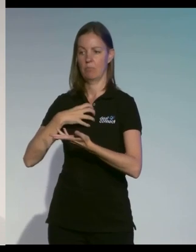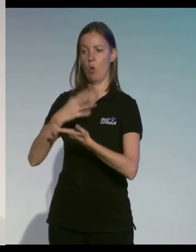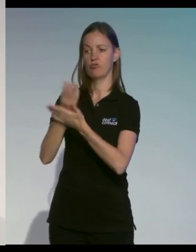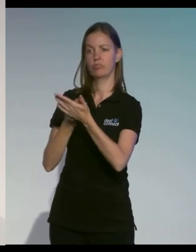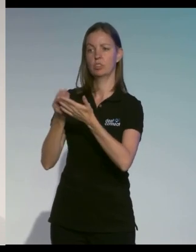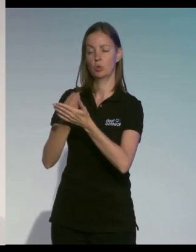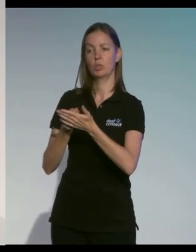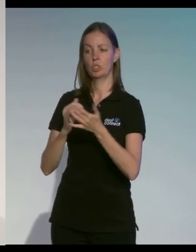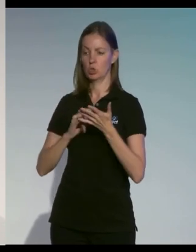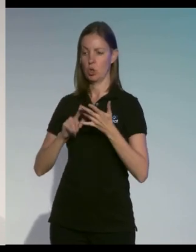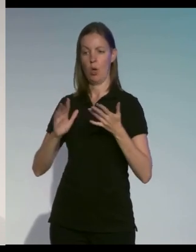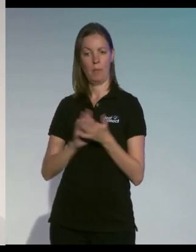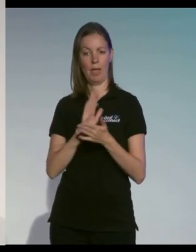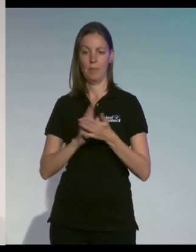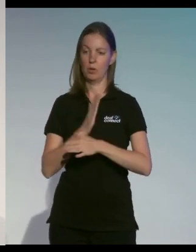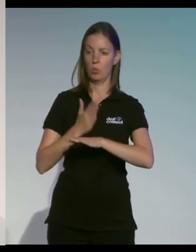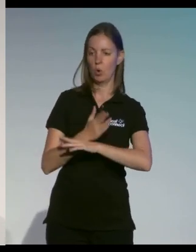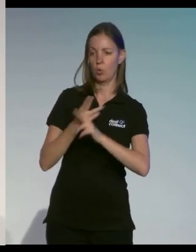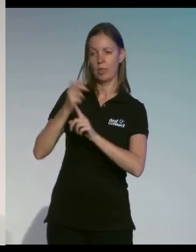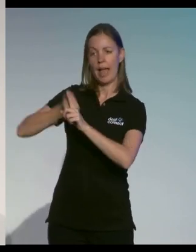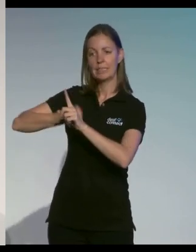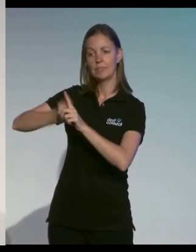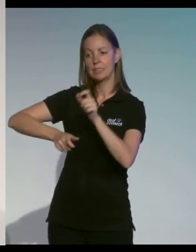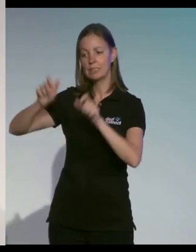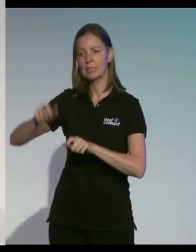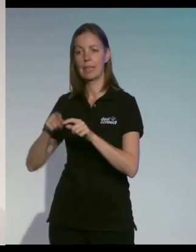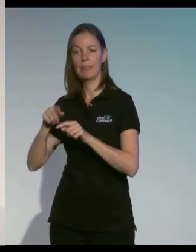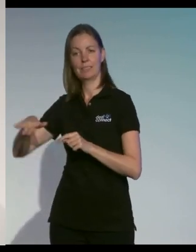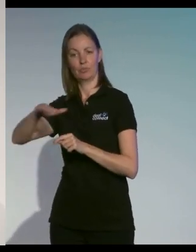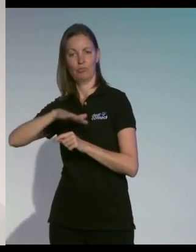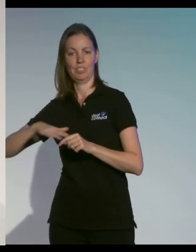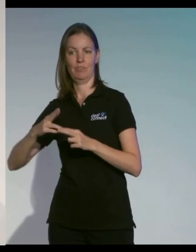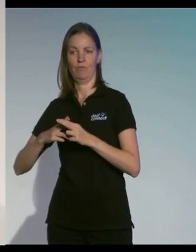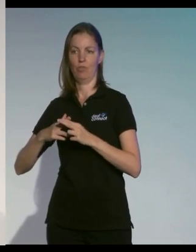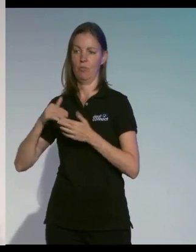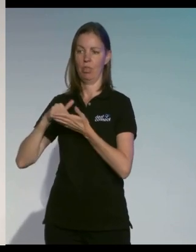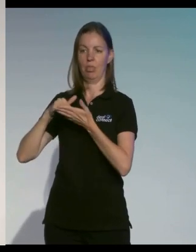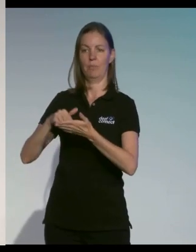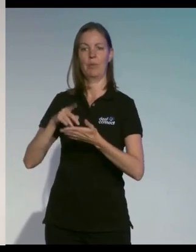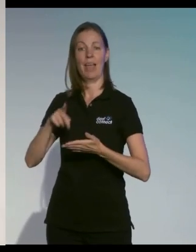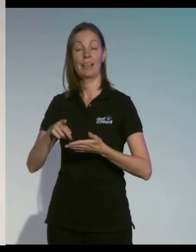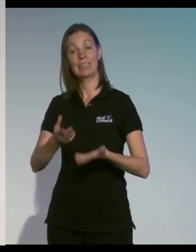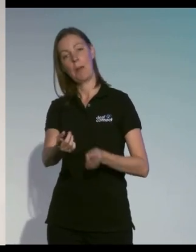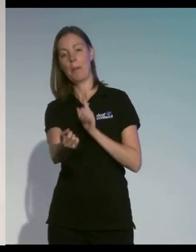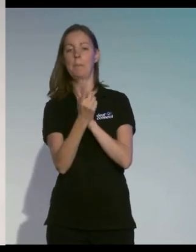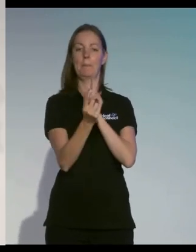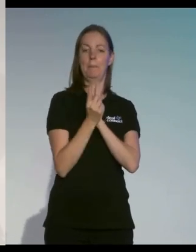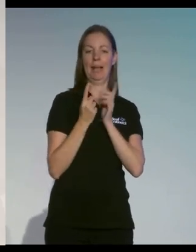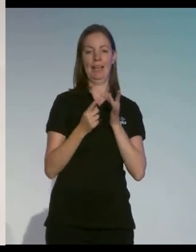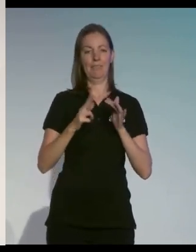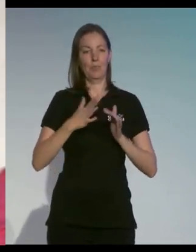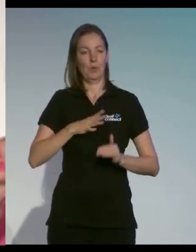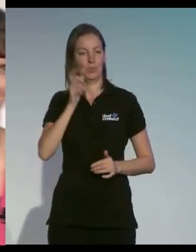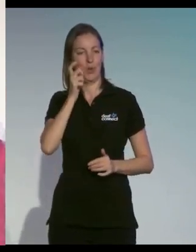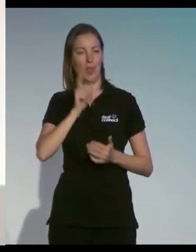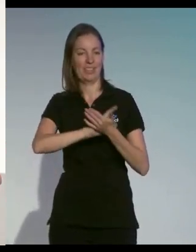work with activists in this region on using that mechanism. So come and see me later if you want a chocolate, because I've got lots left over.